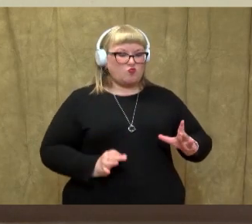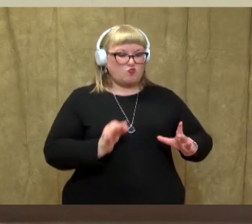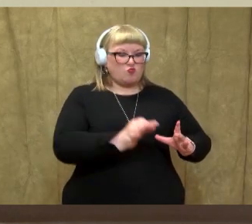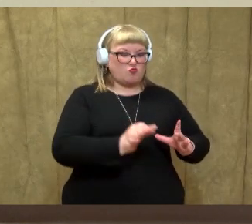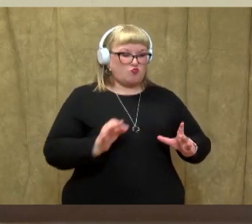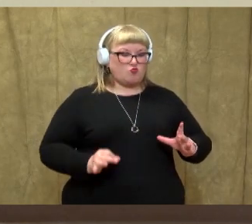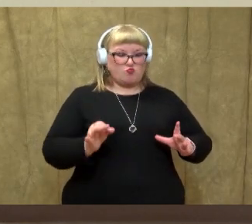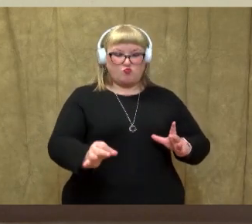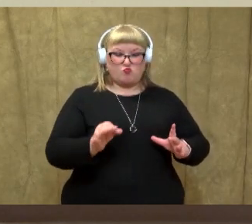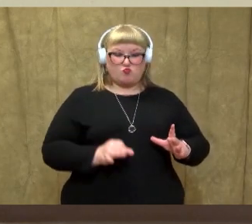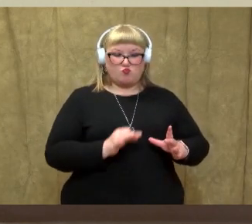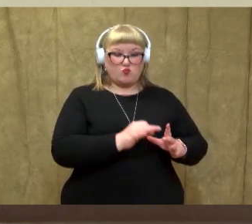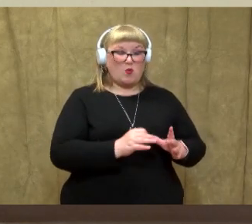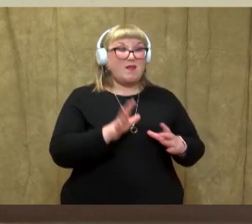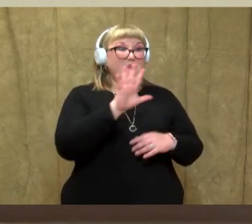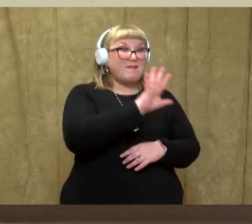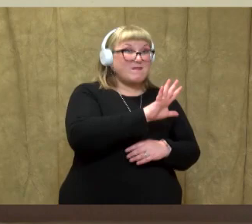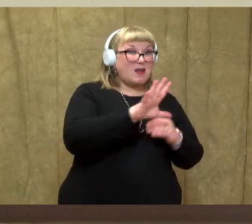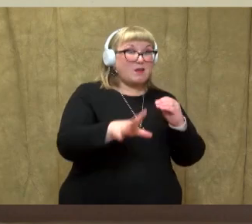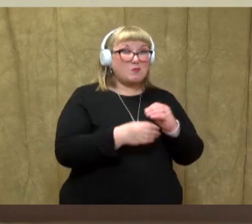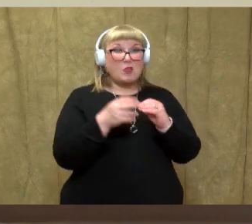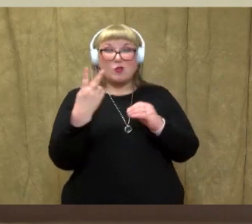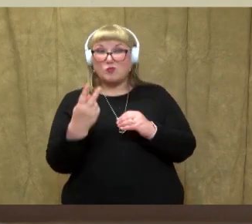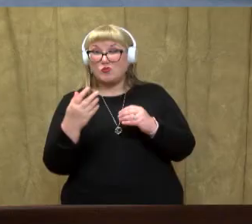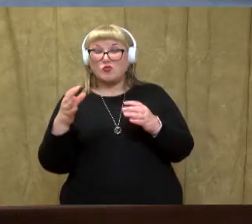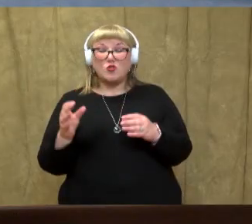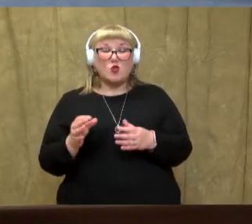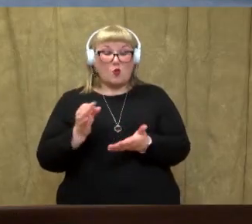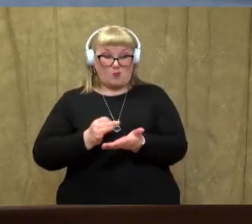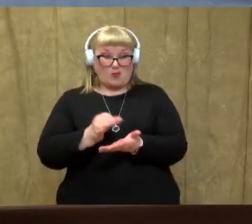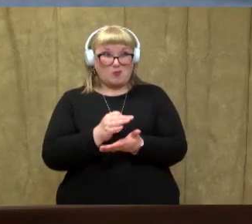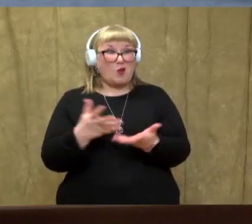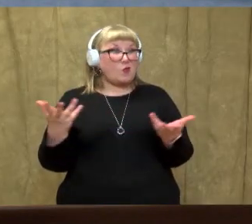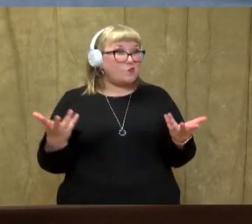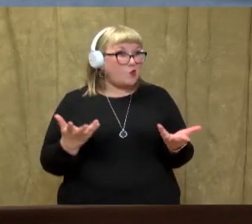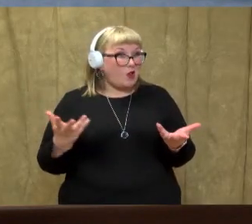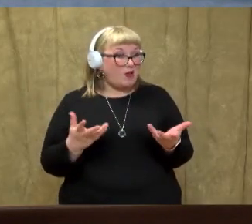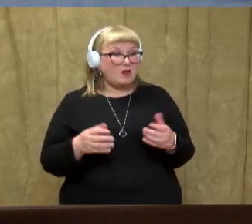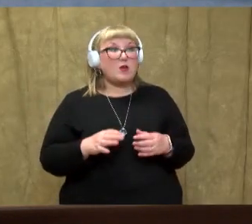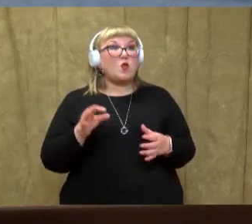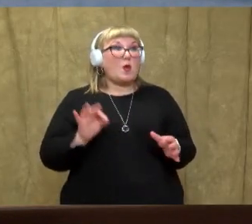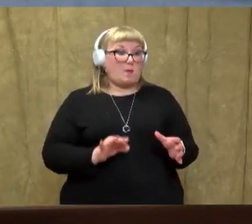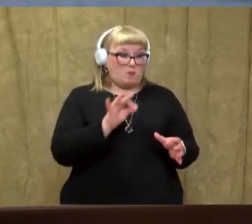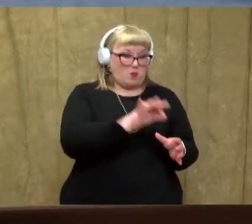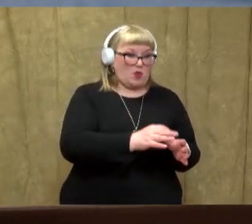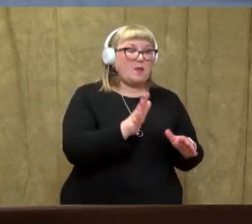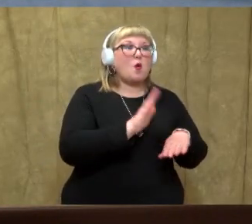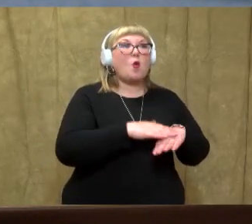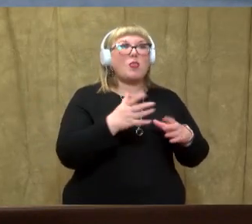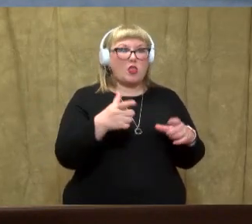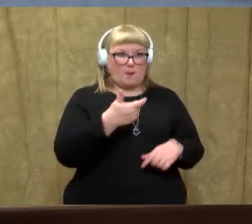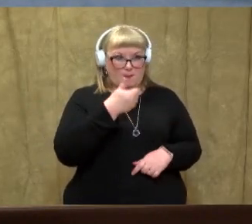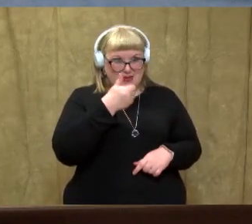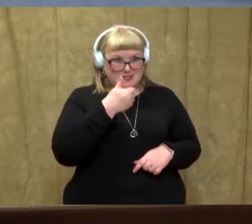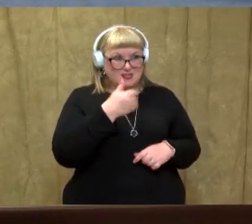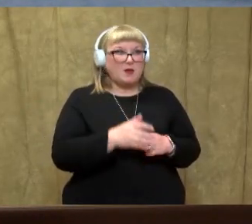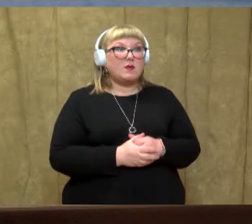count what 5 pepperonis plus 2 pepperonis is by placing them on our pizza? Let's get